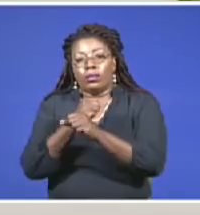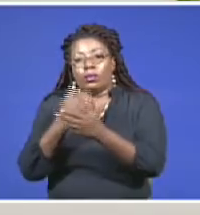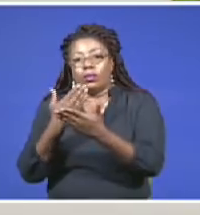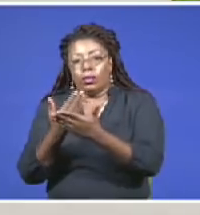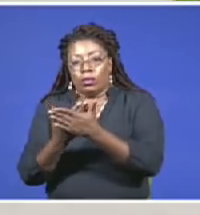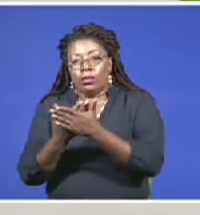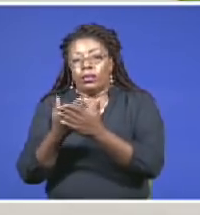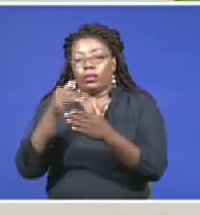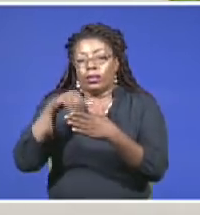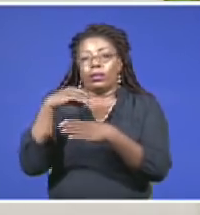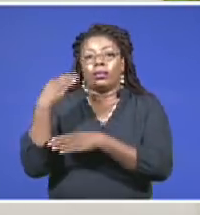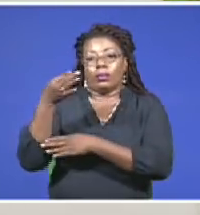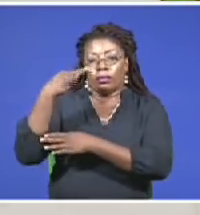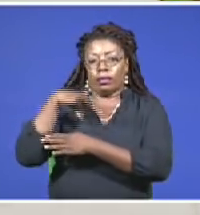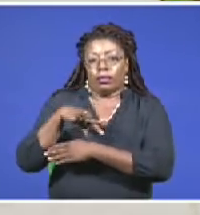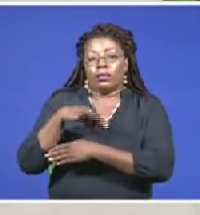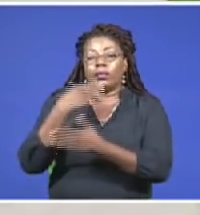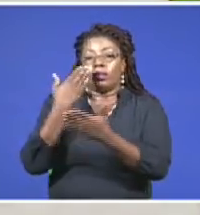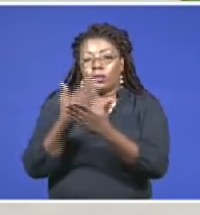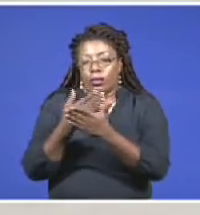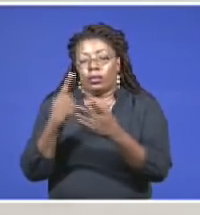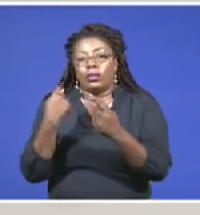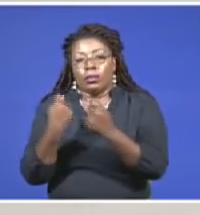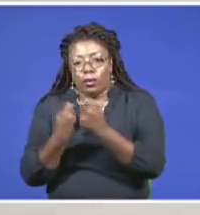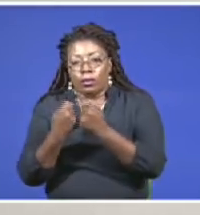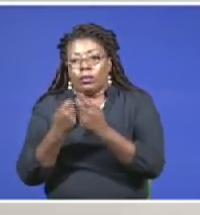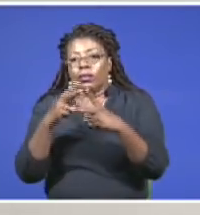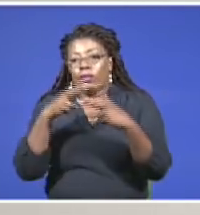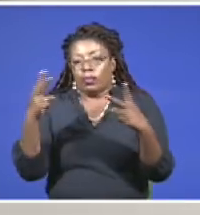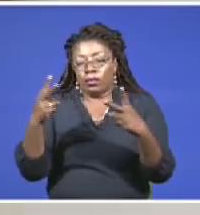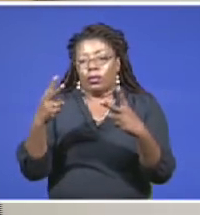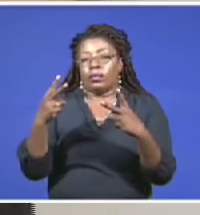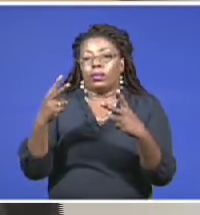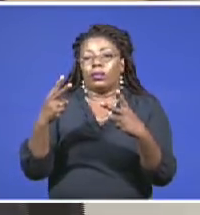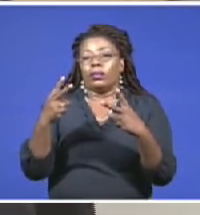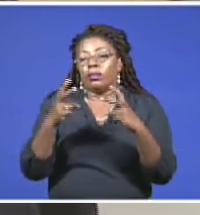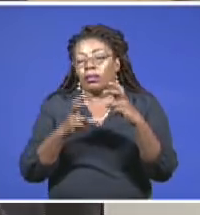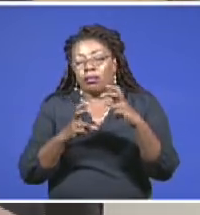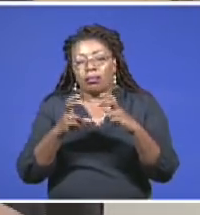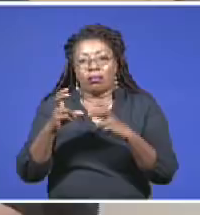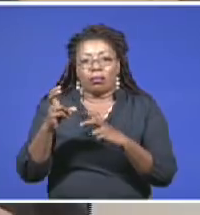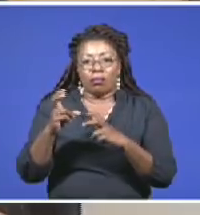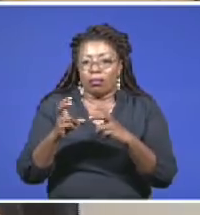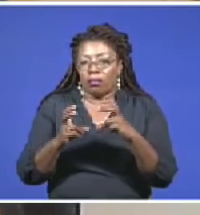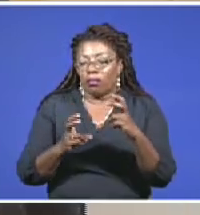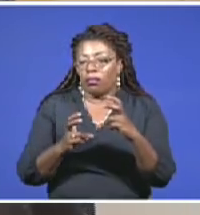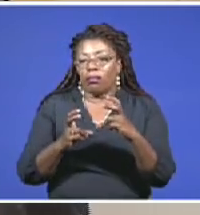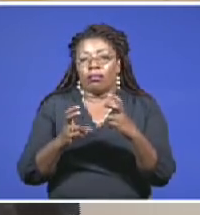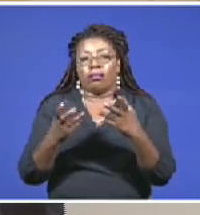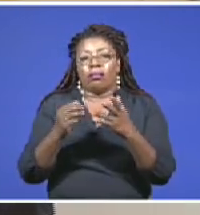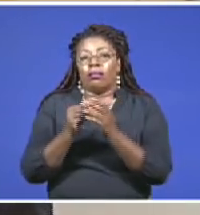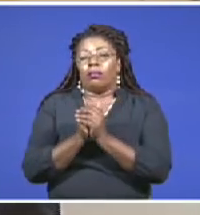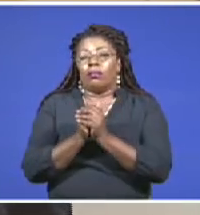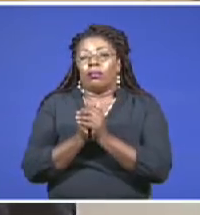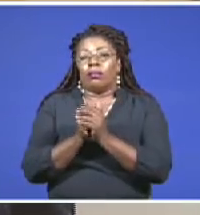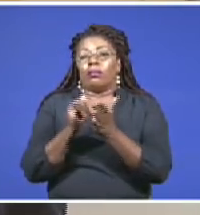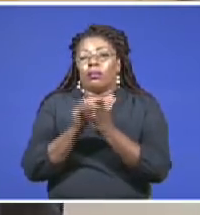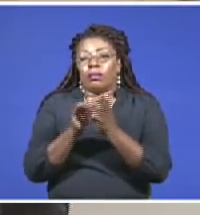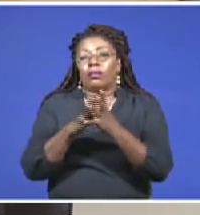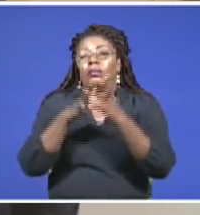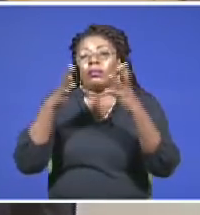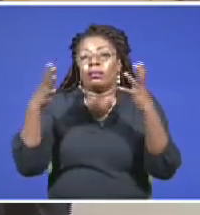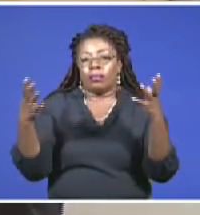benefit. We had a very good tournament, very competitive. As a matter of fact, that was the